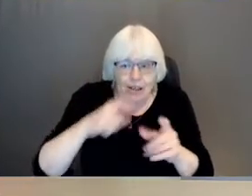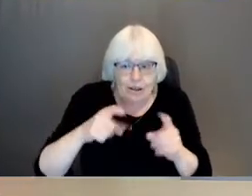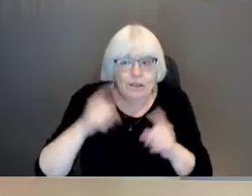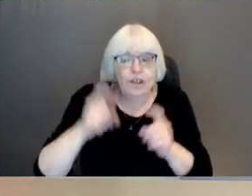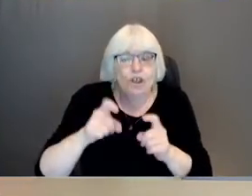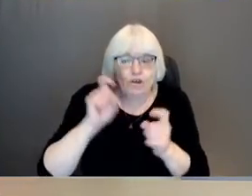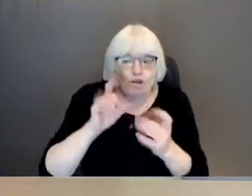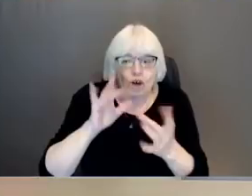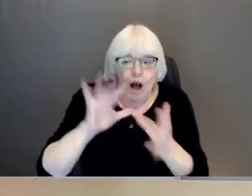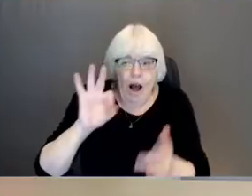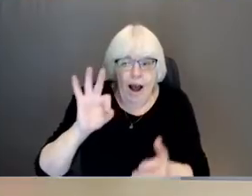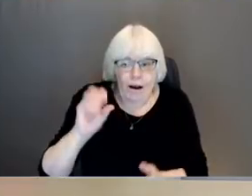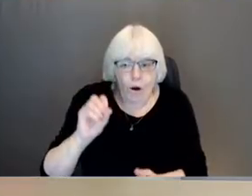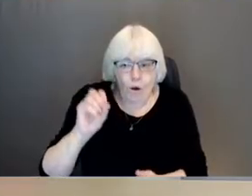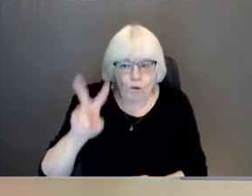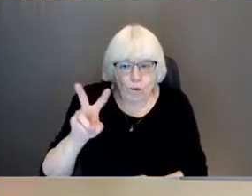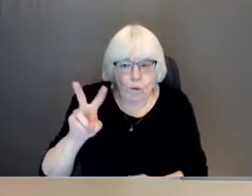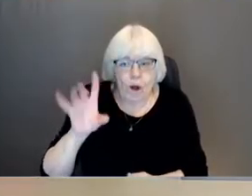902-894-2243.